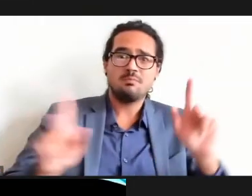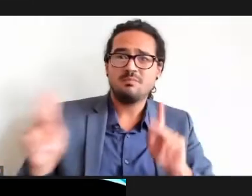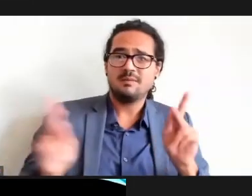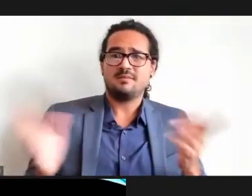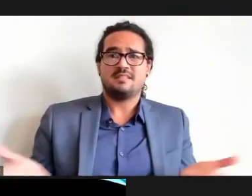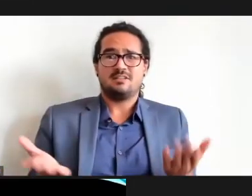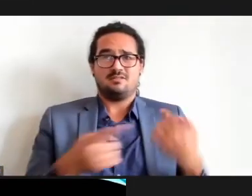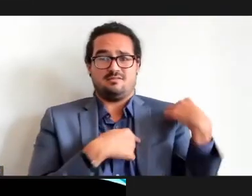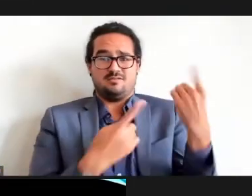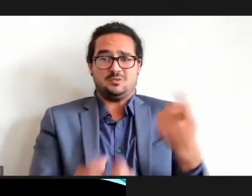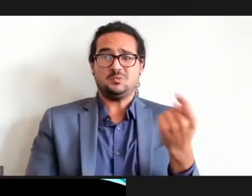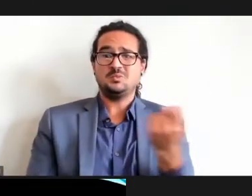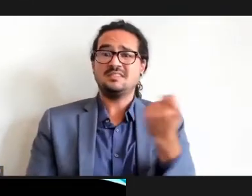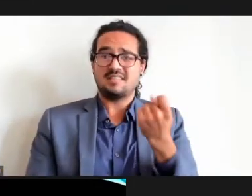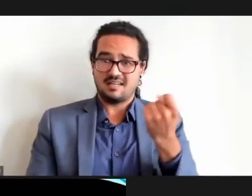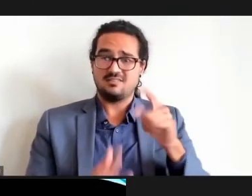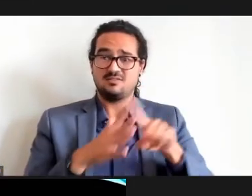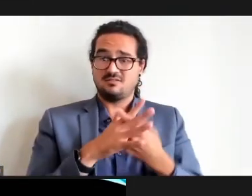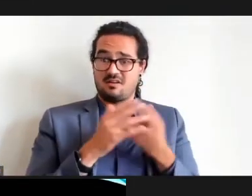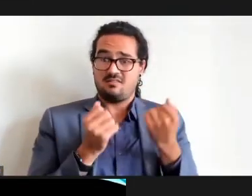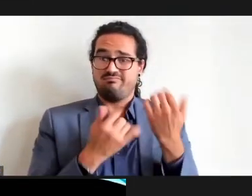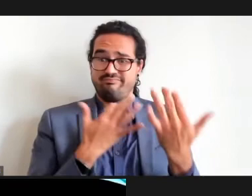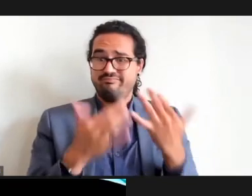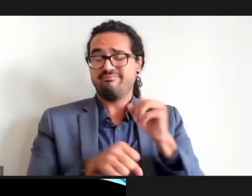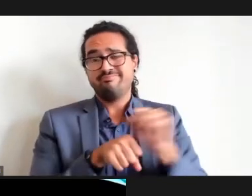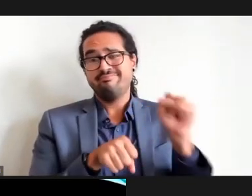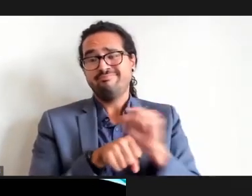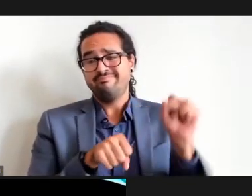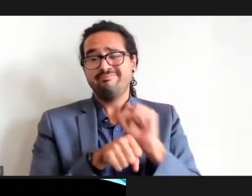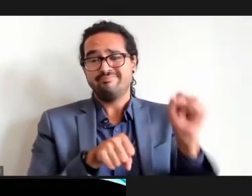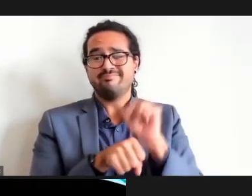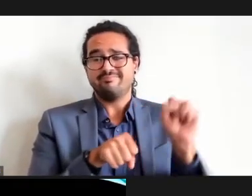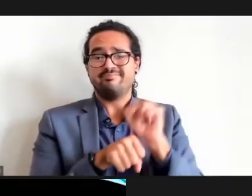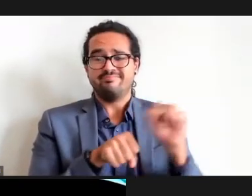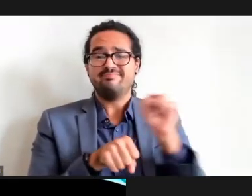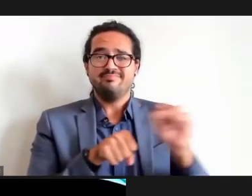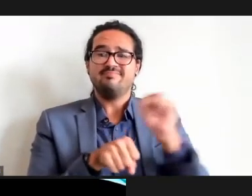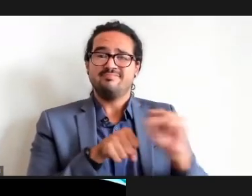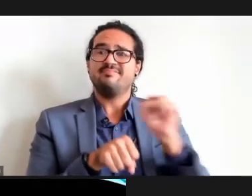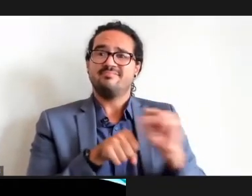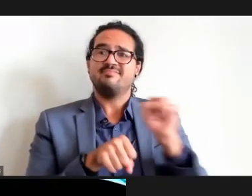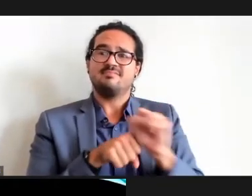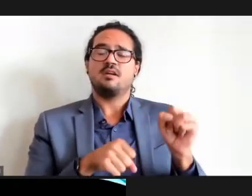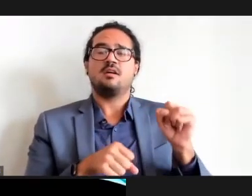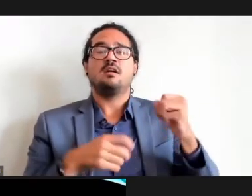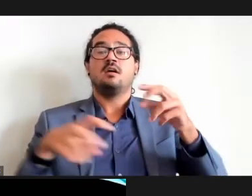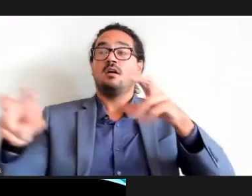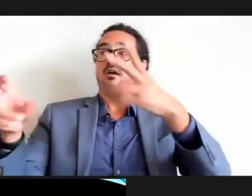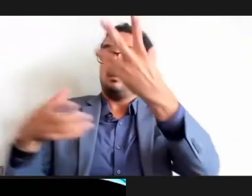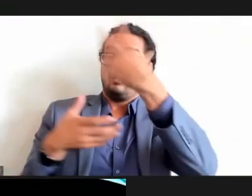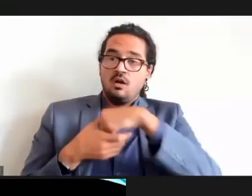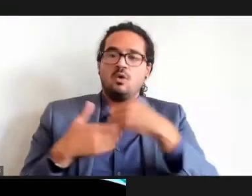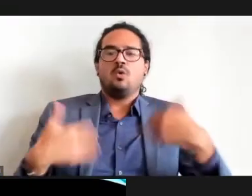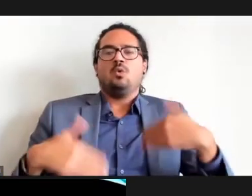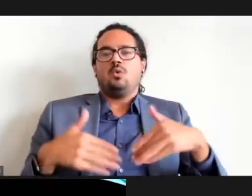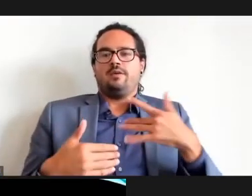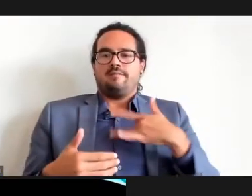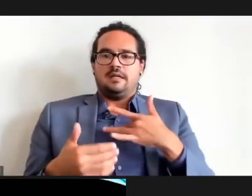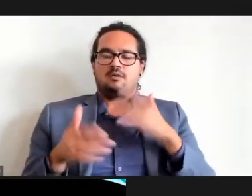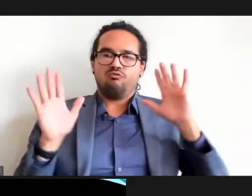this fire started. So it's a very welcoming feeling having them all here. They're doing a fantastic job. All of our